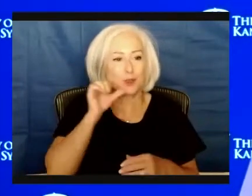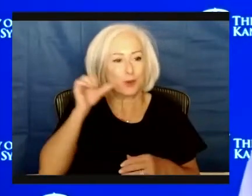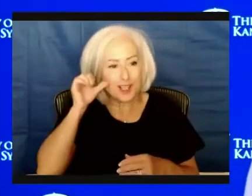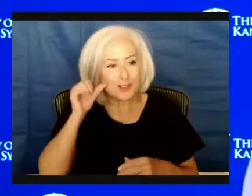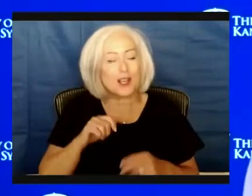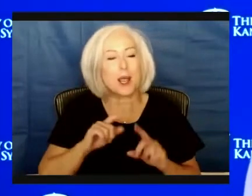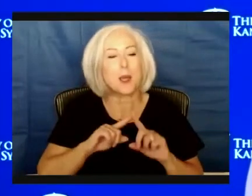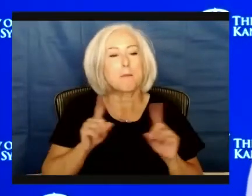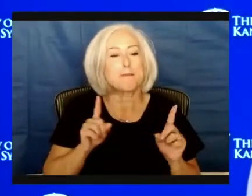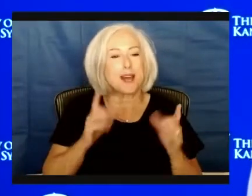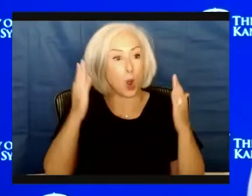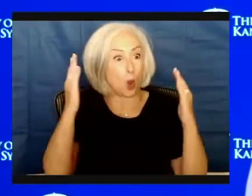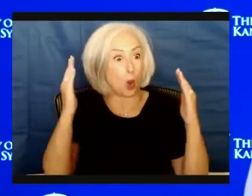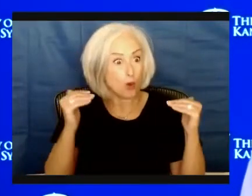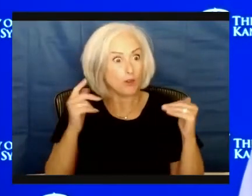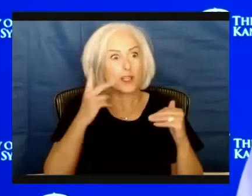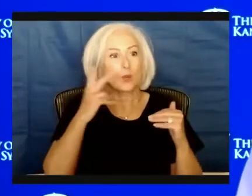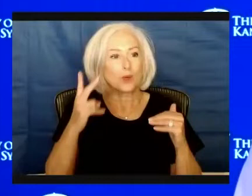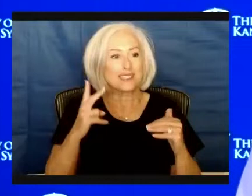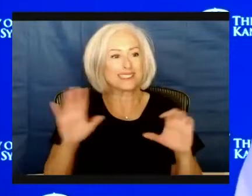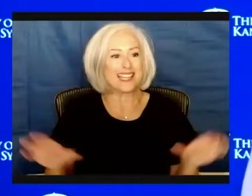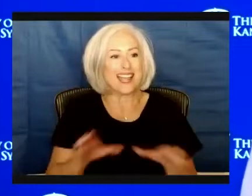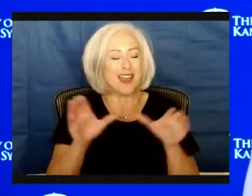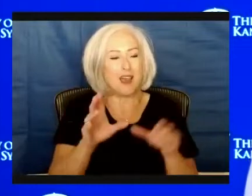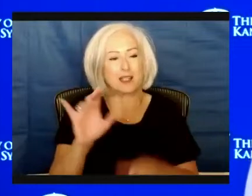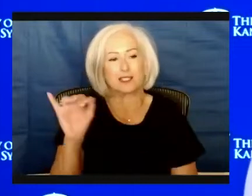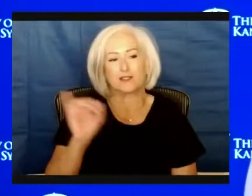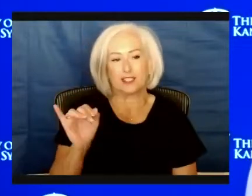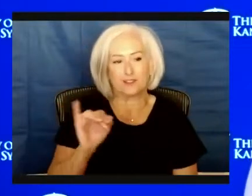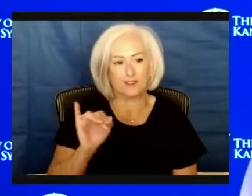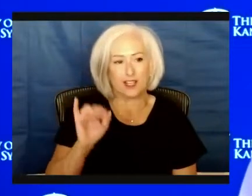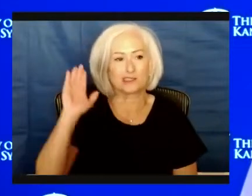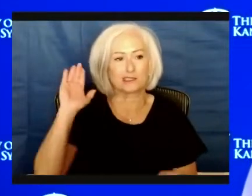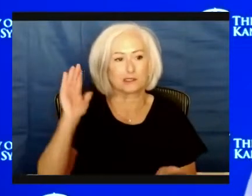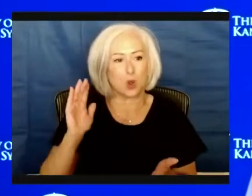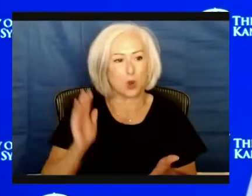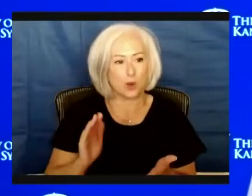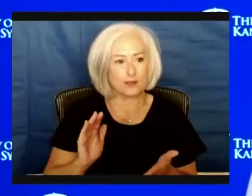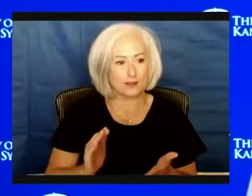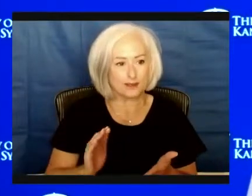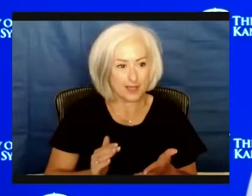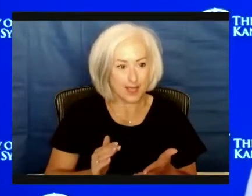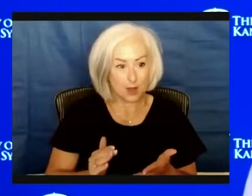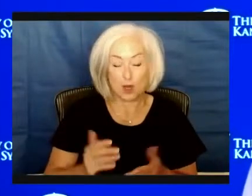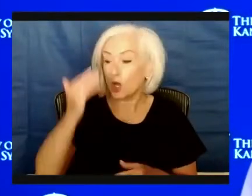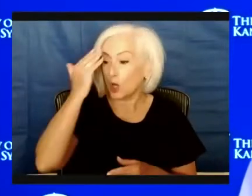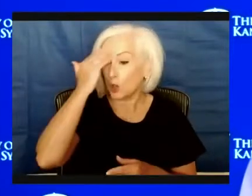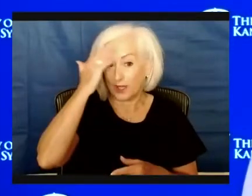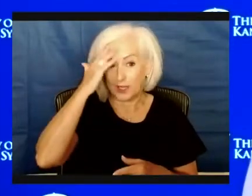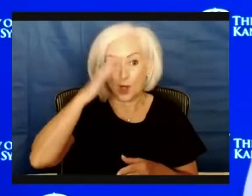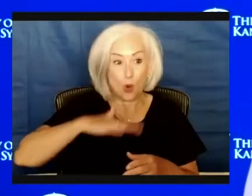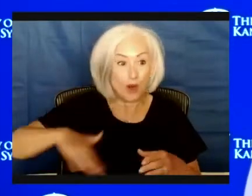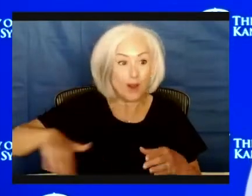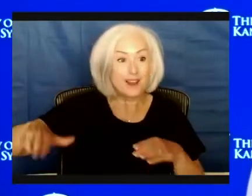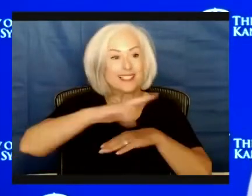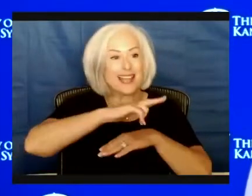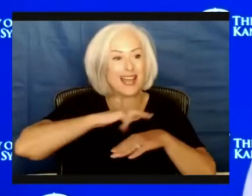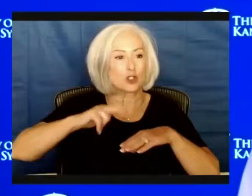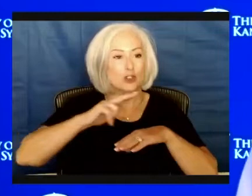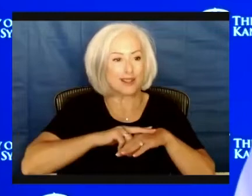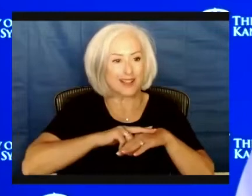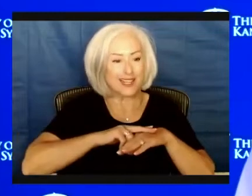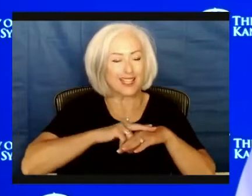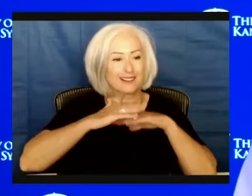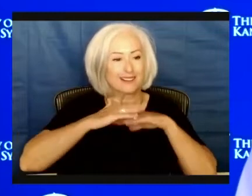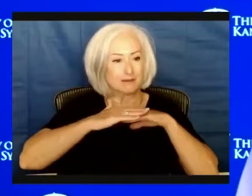active infections in the hospital going down. We know that cases nationally have really kind of plateaued. Some days, if you look at Washington Post, for example,